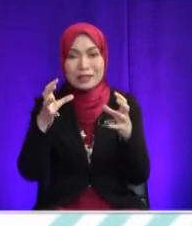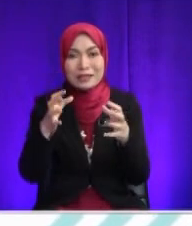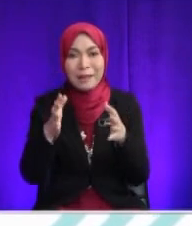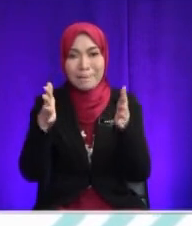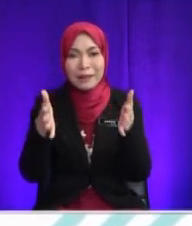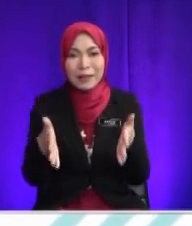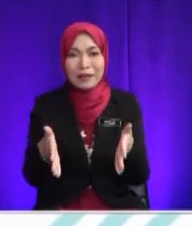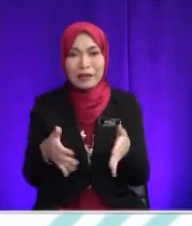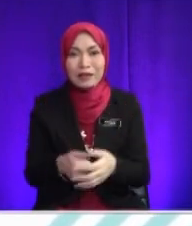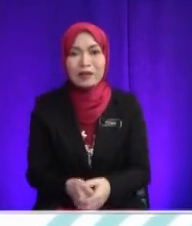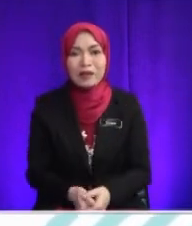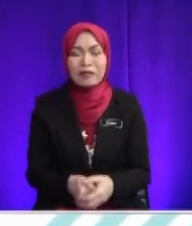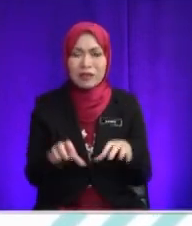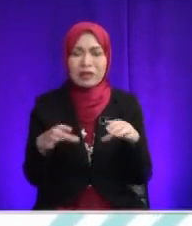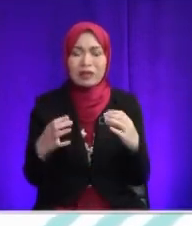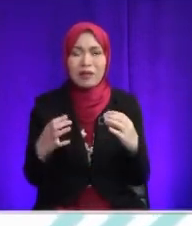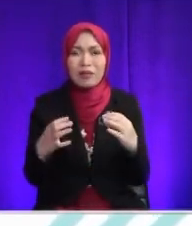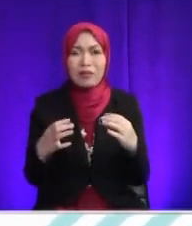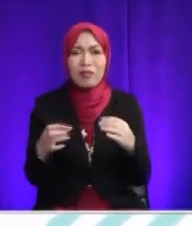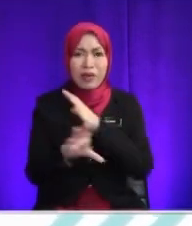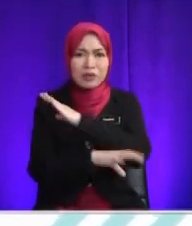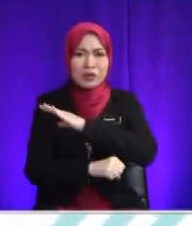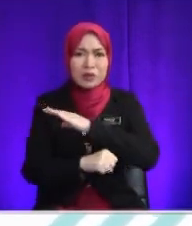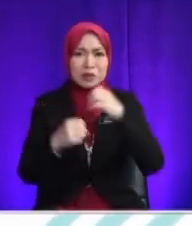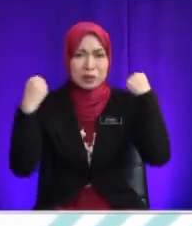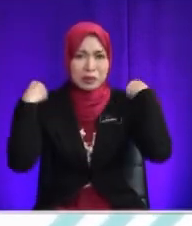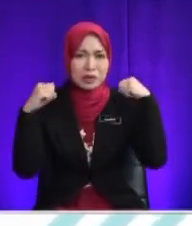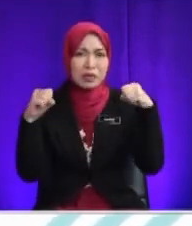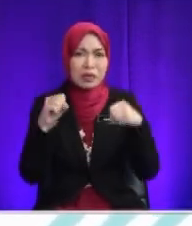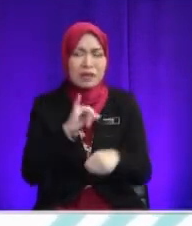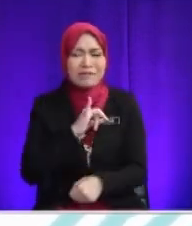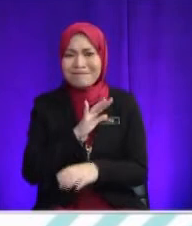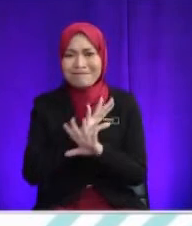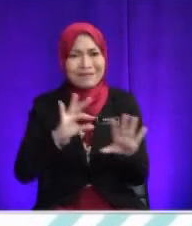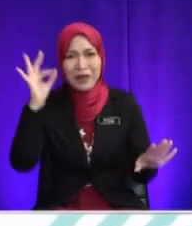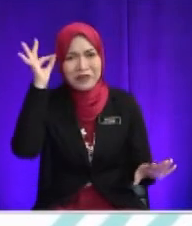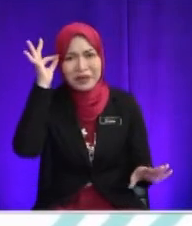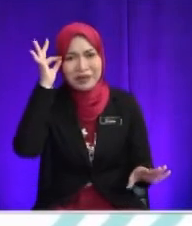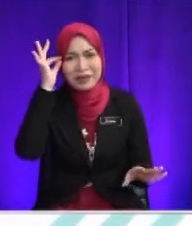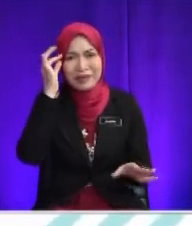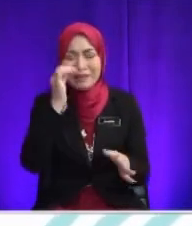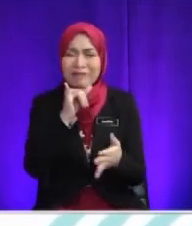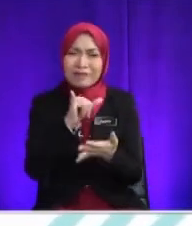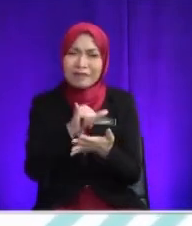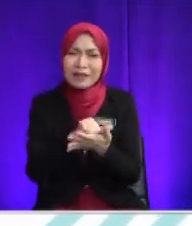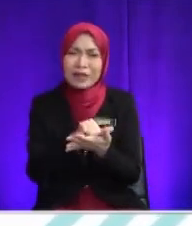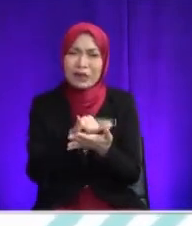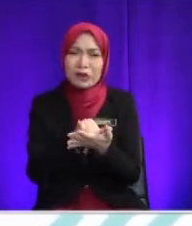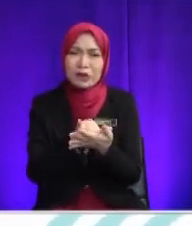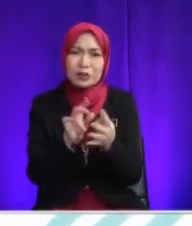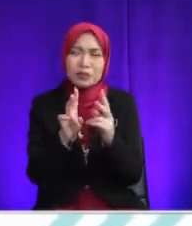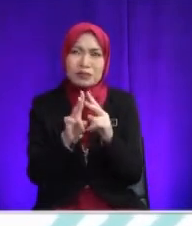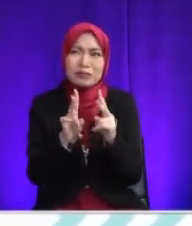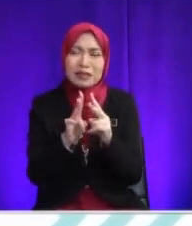burglary, shoplifting, that kind of thing. I don't think they're too violent. Still, we should probably make sure we keep the doors and